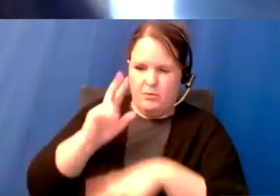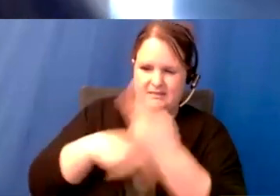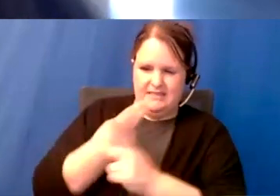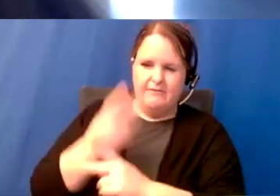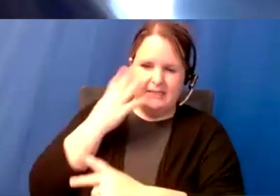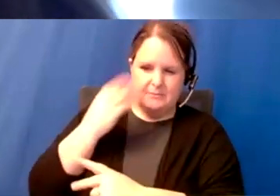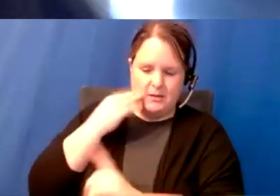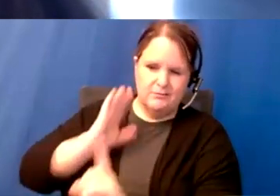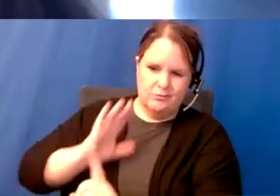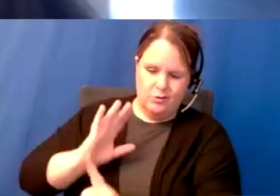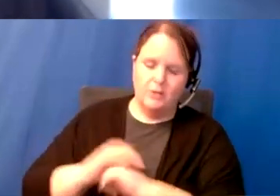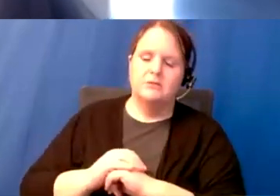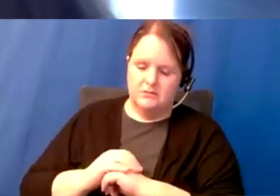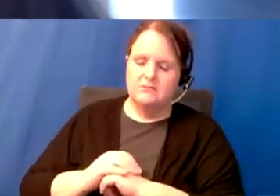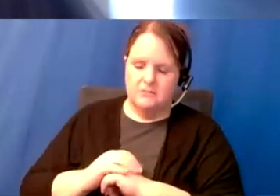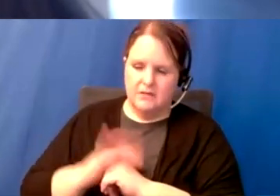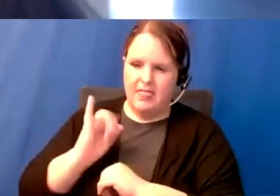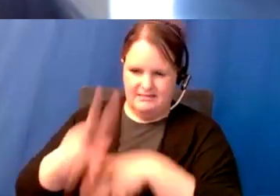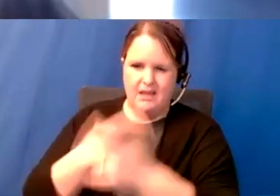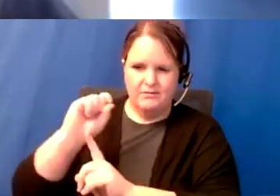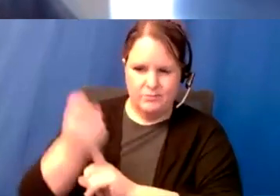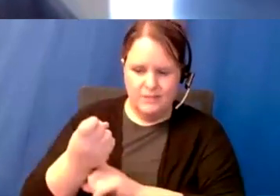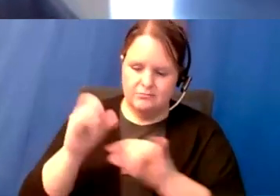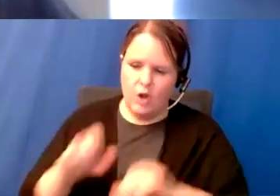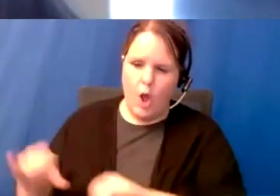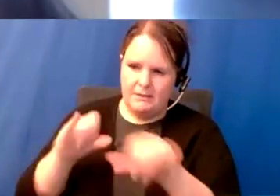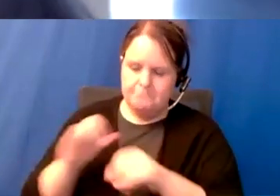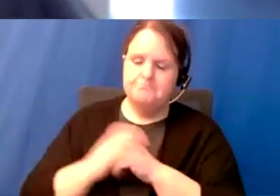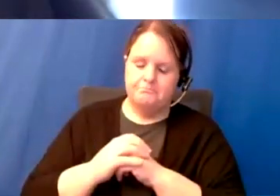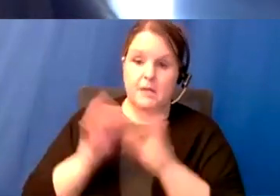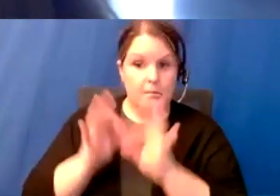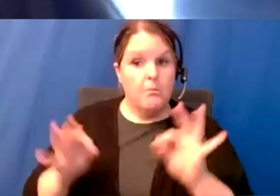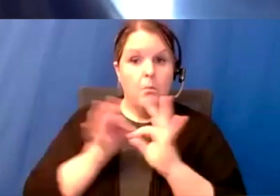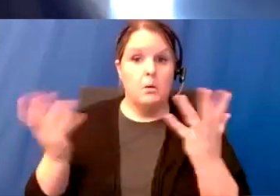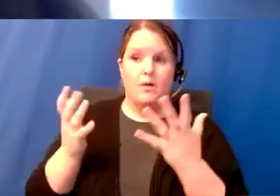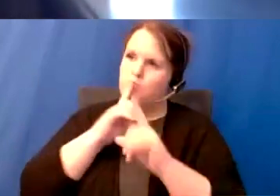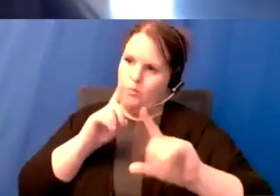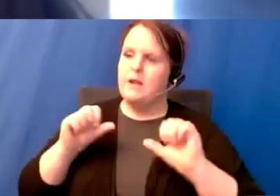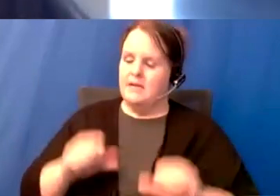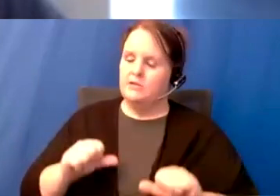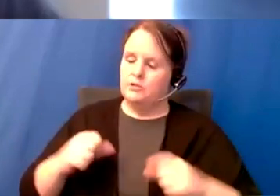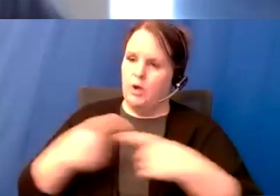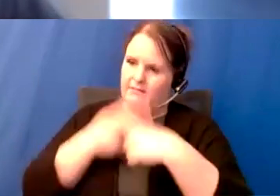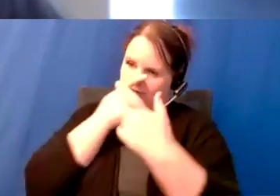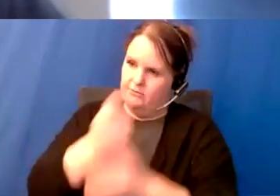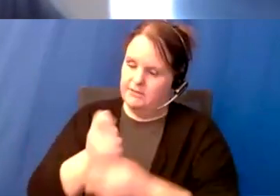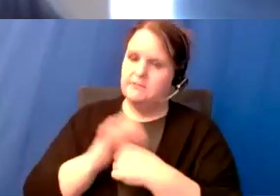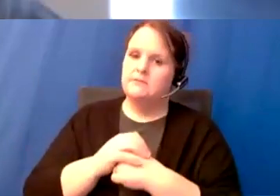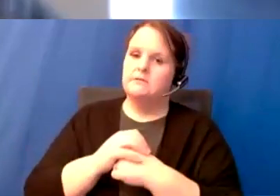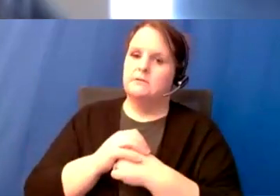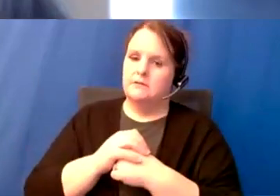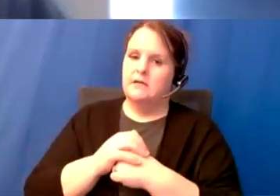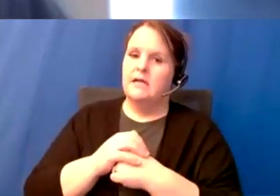situation, and so the key there is just reporting that potential conflict of interest and